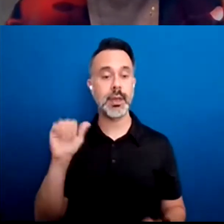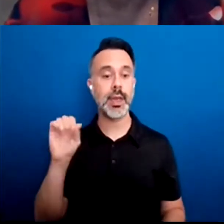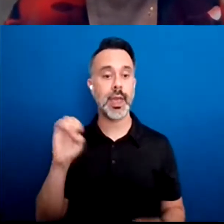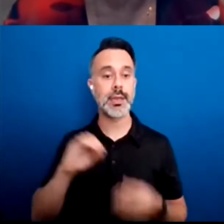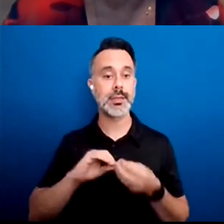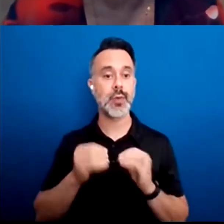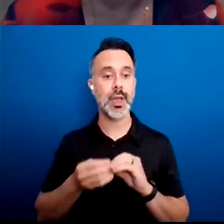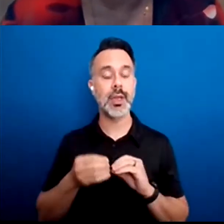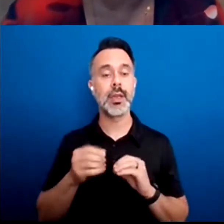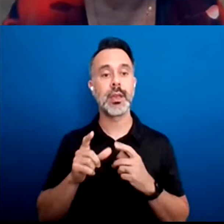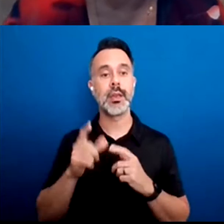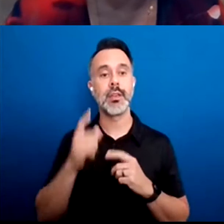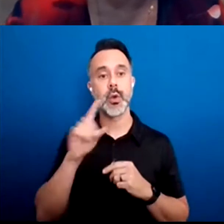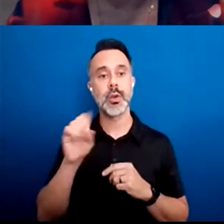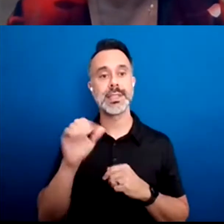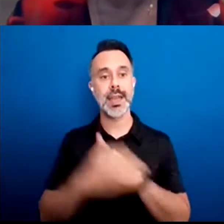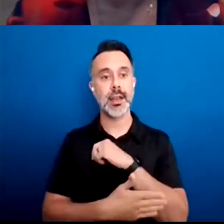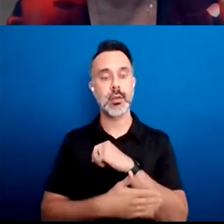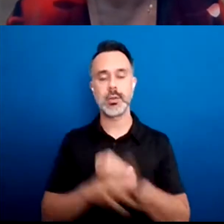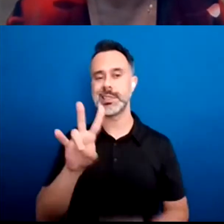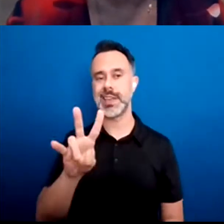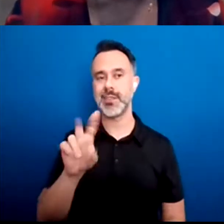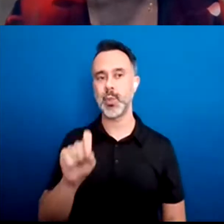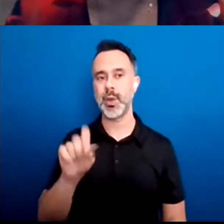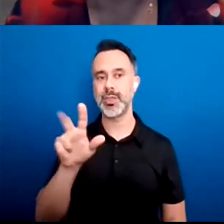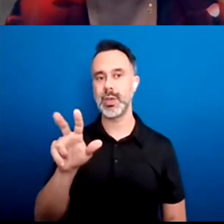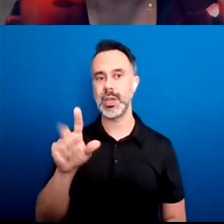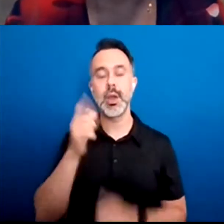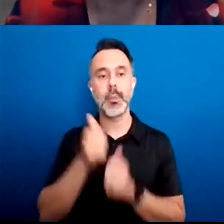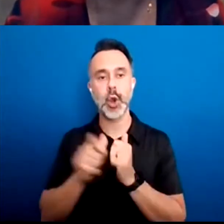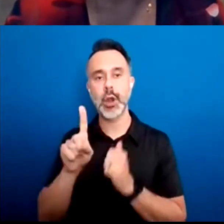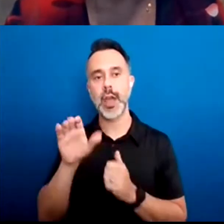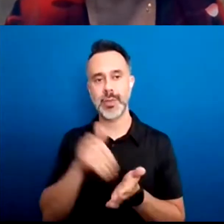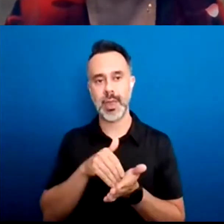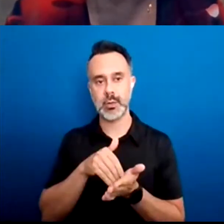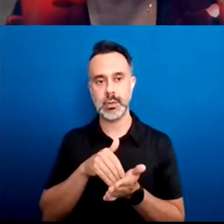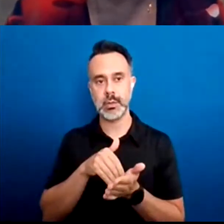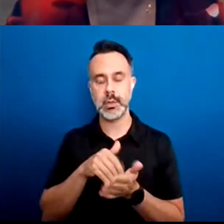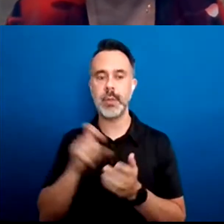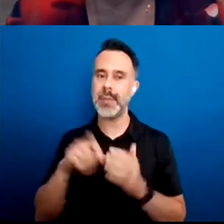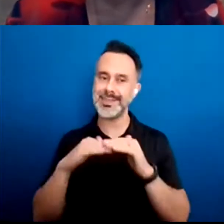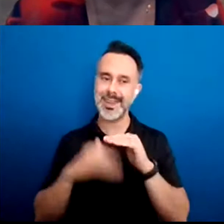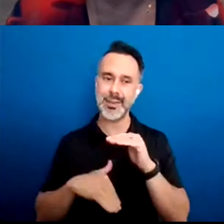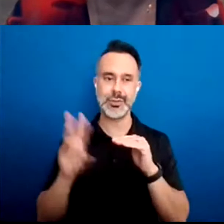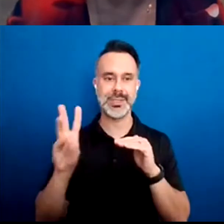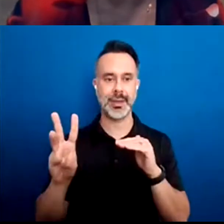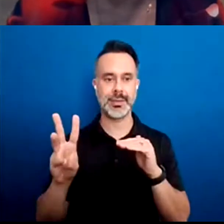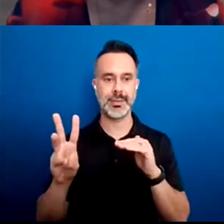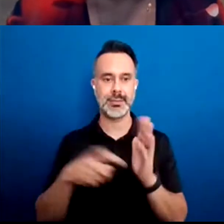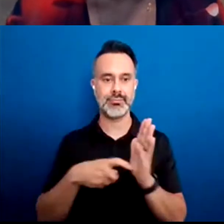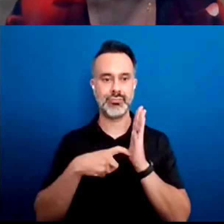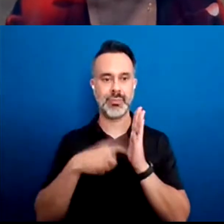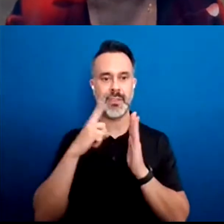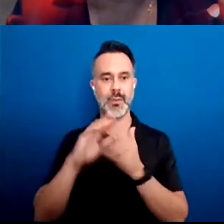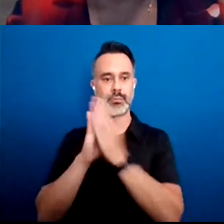Sacramento County was at 7.3 per 100,000. And we need to get to below 6 in order to get to the orange